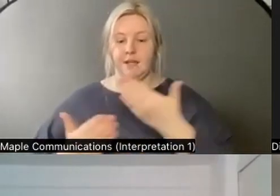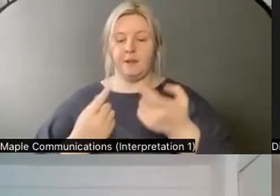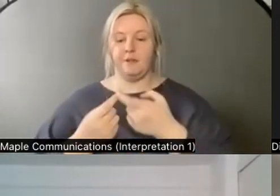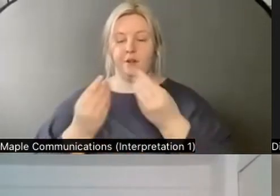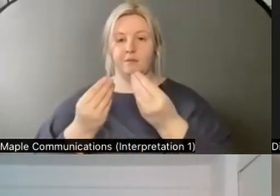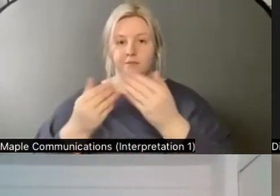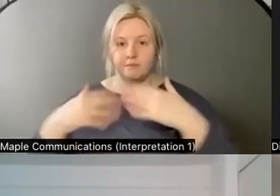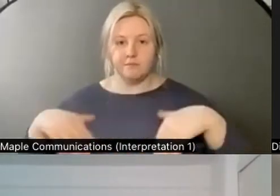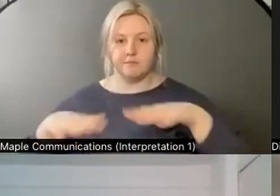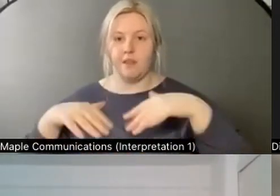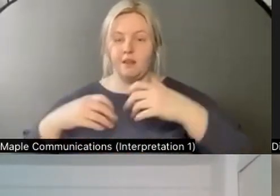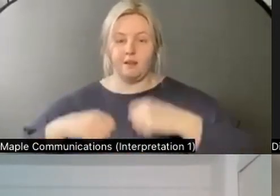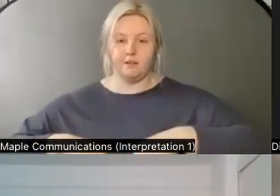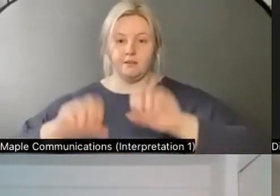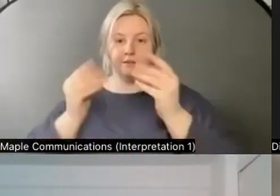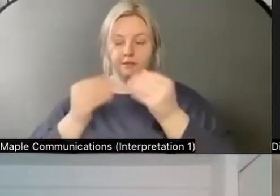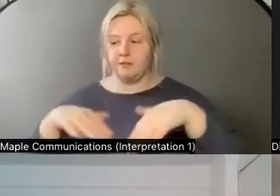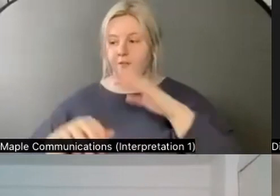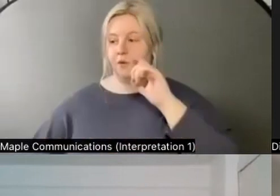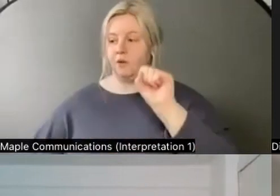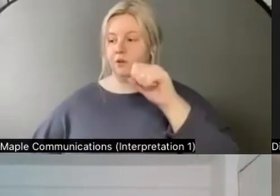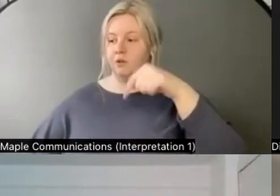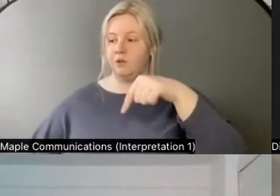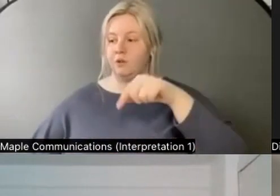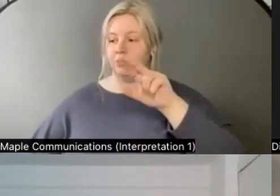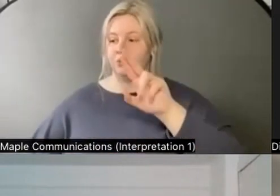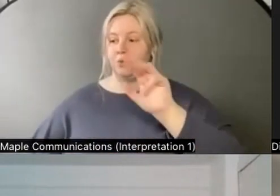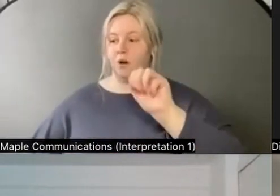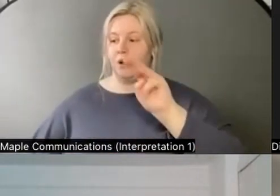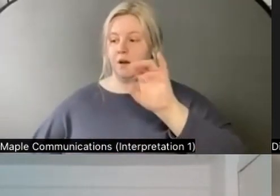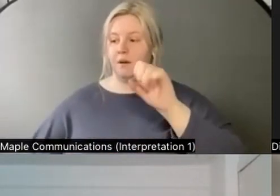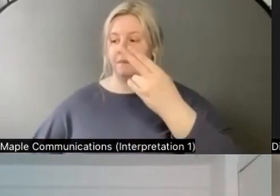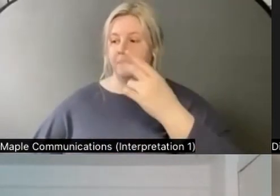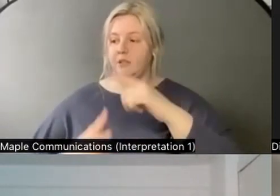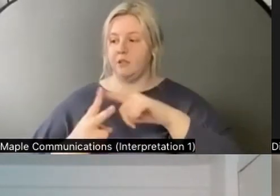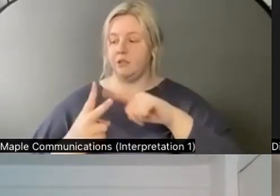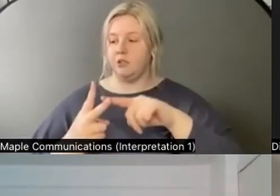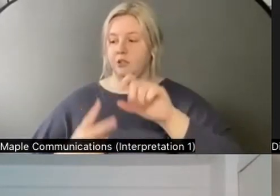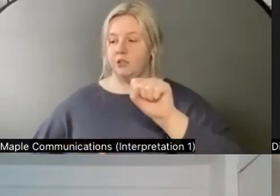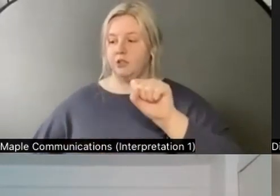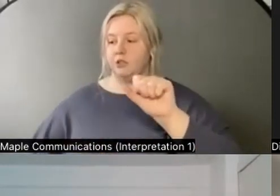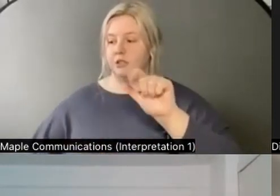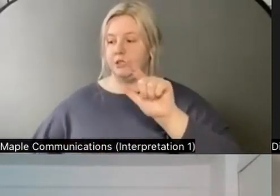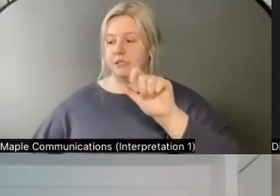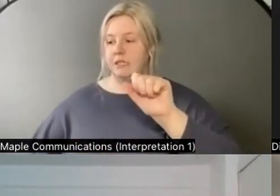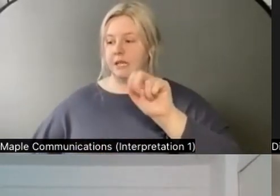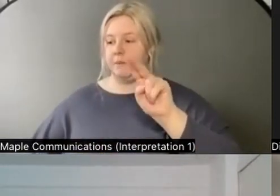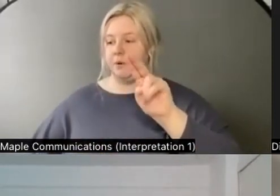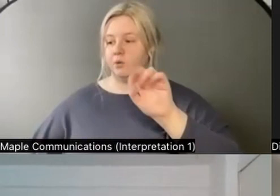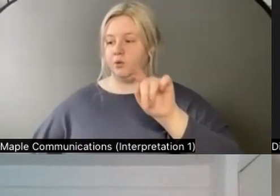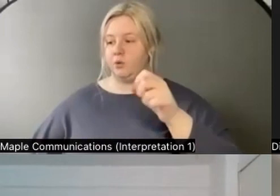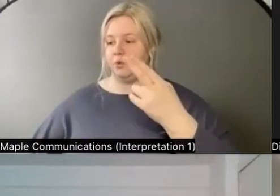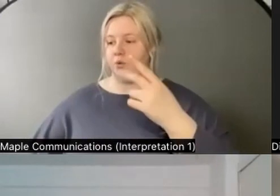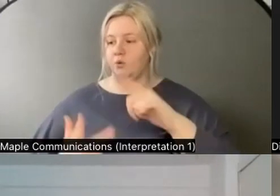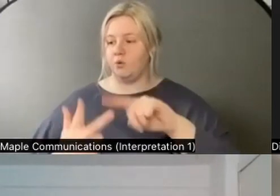and unceded territories of the Squamish, Musqueam, and Tsleil-Waututh peoples. And this land is now otherwise